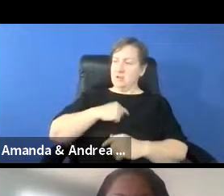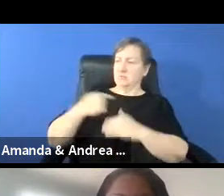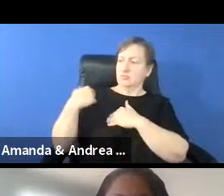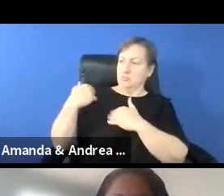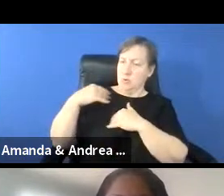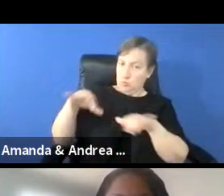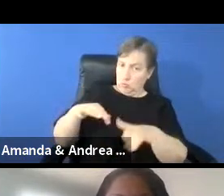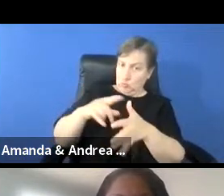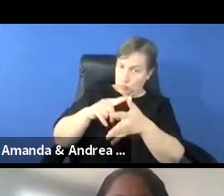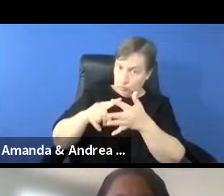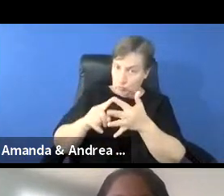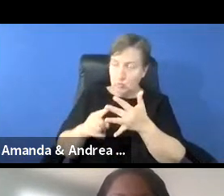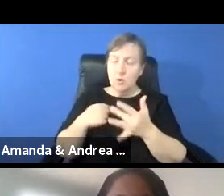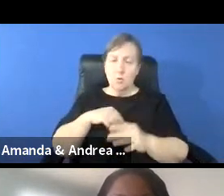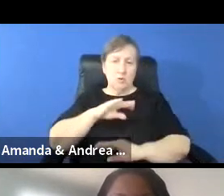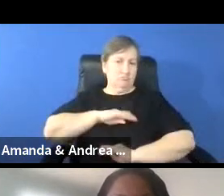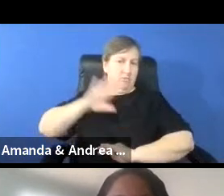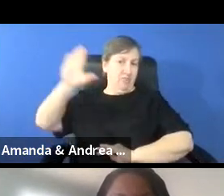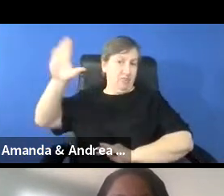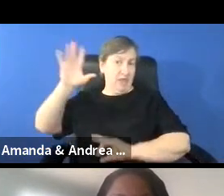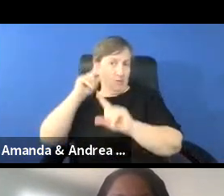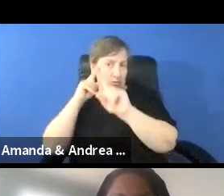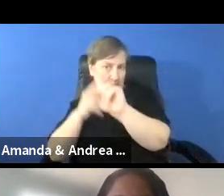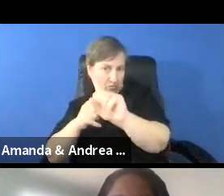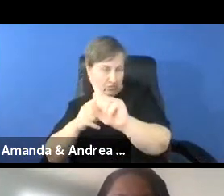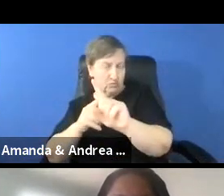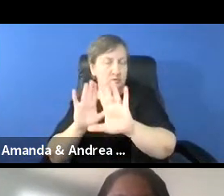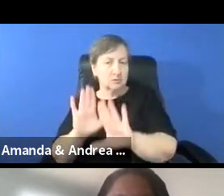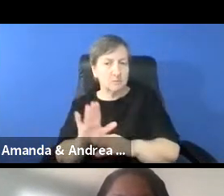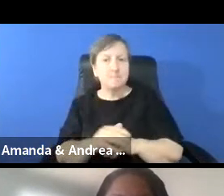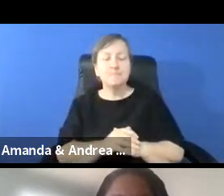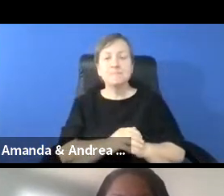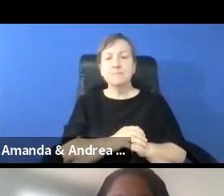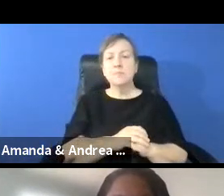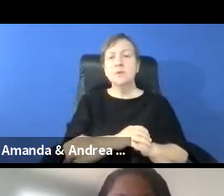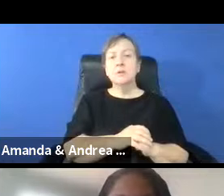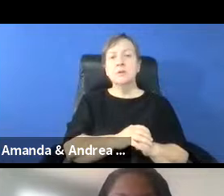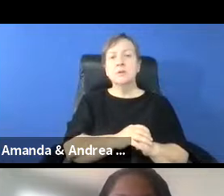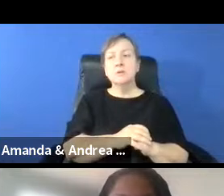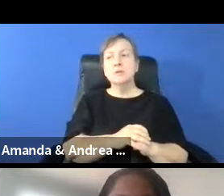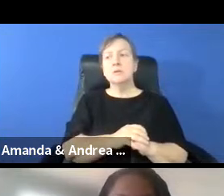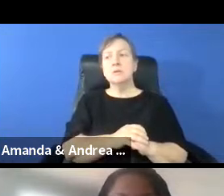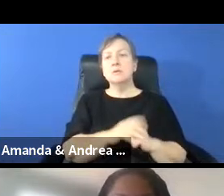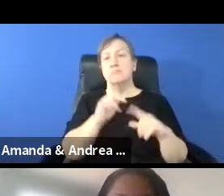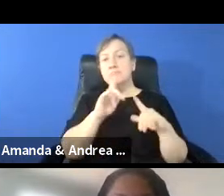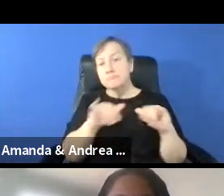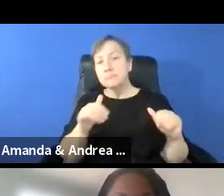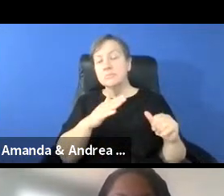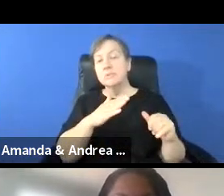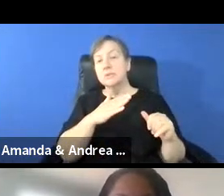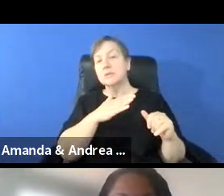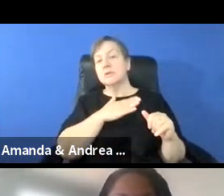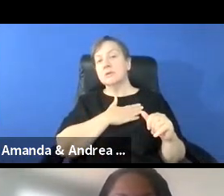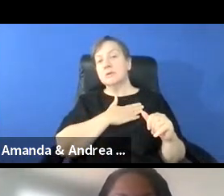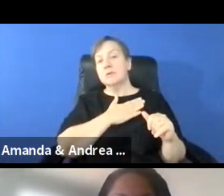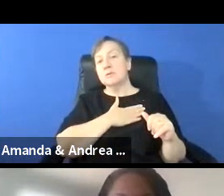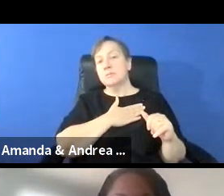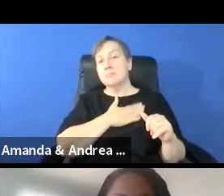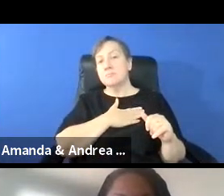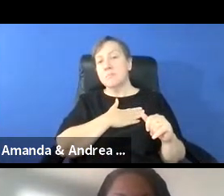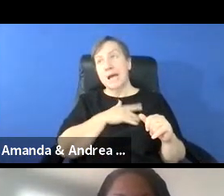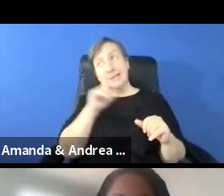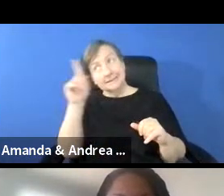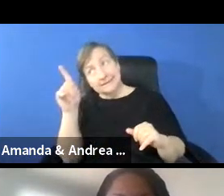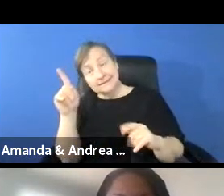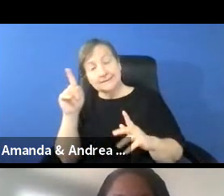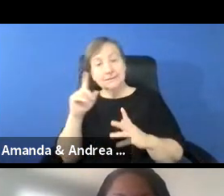meet the goals that they have set for us. But my pushback to them